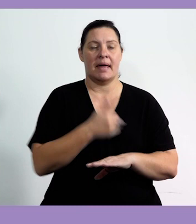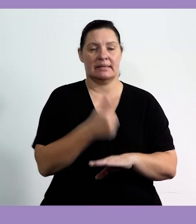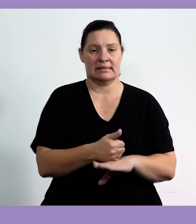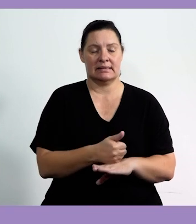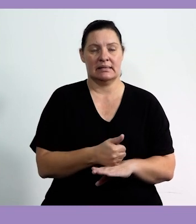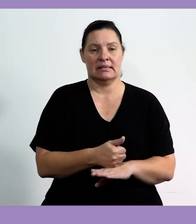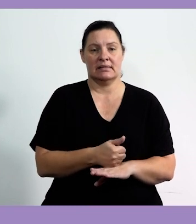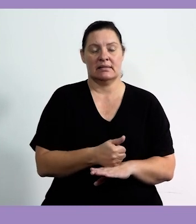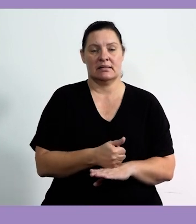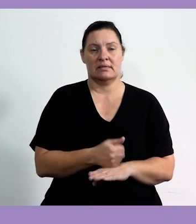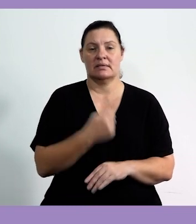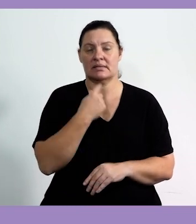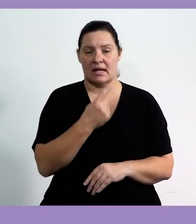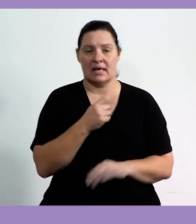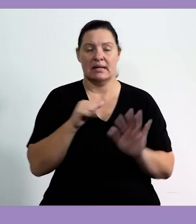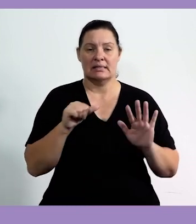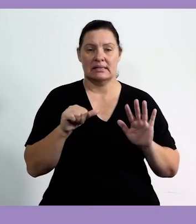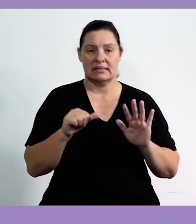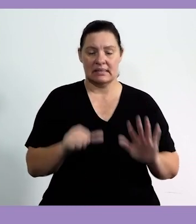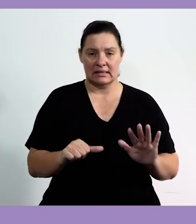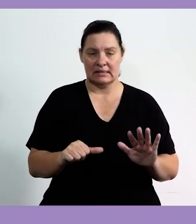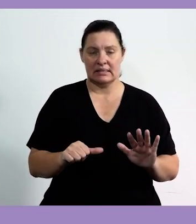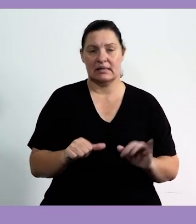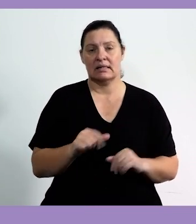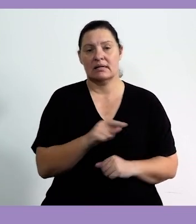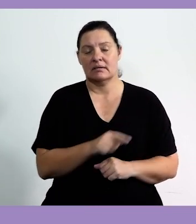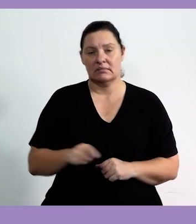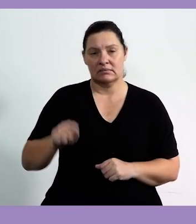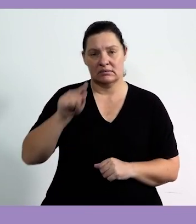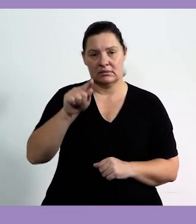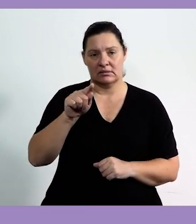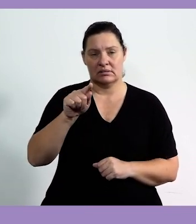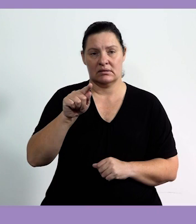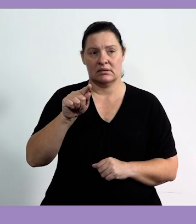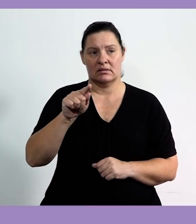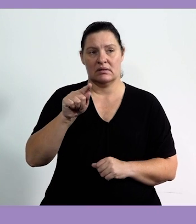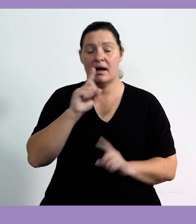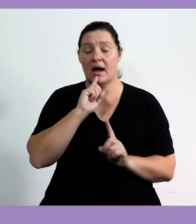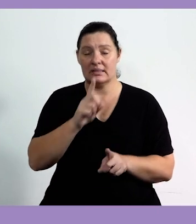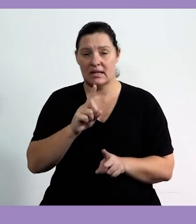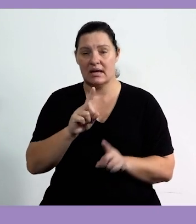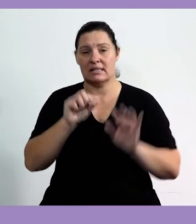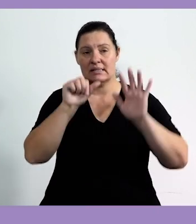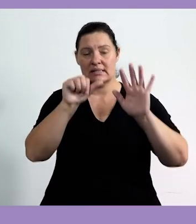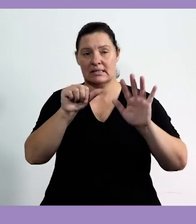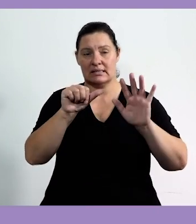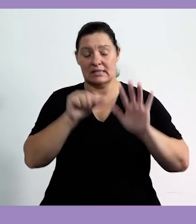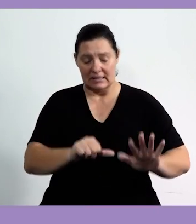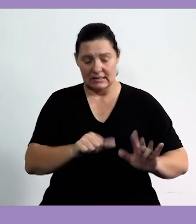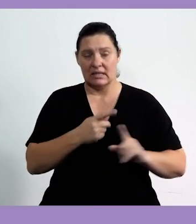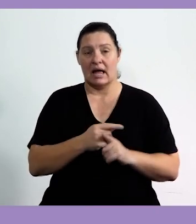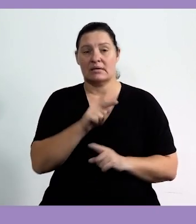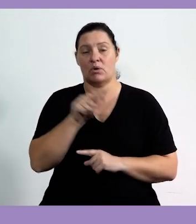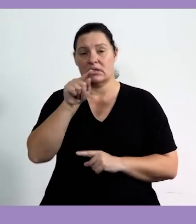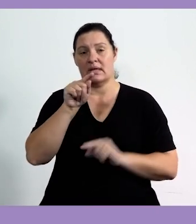keep the base and we are going to add the exponents, which is going to give us an answer of 6